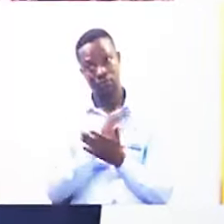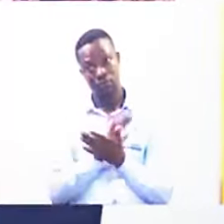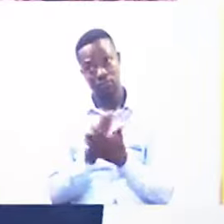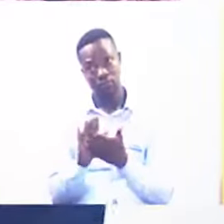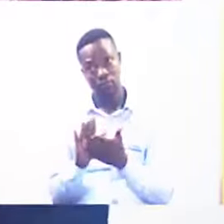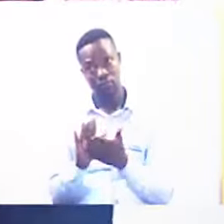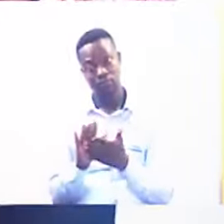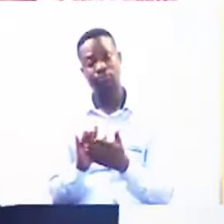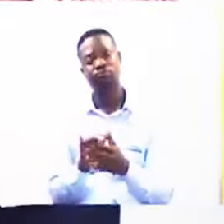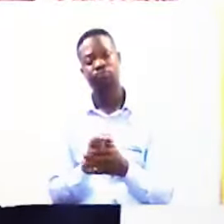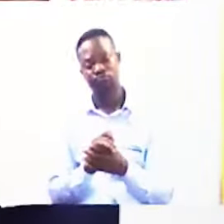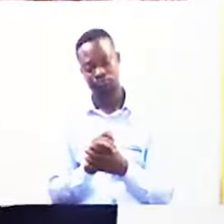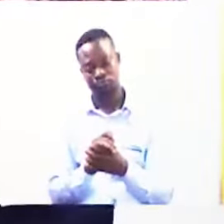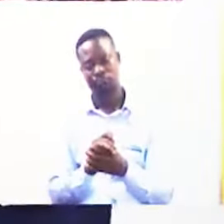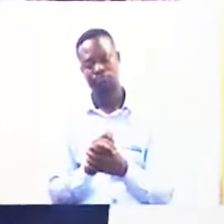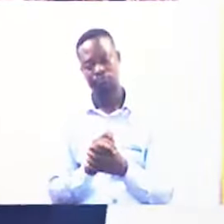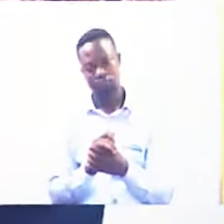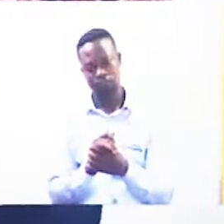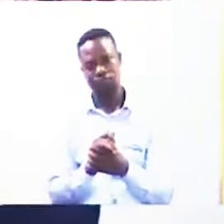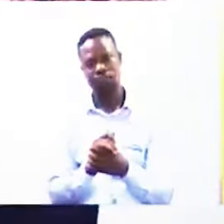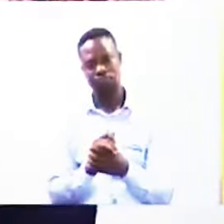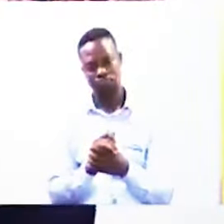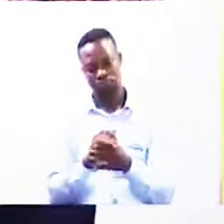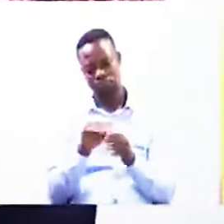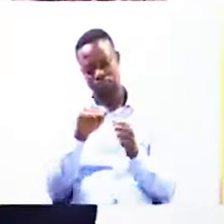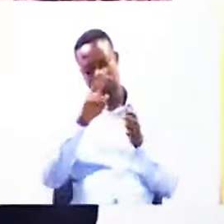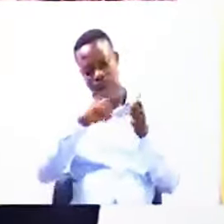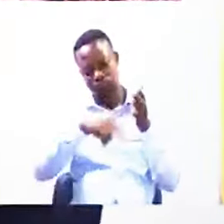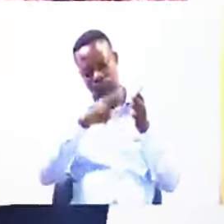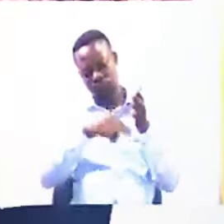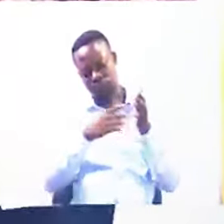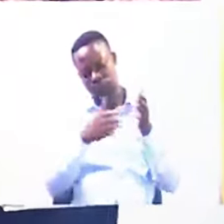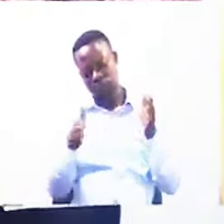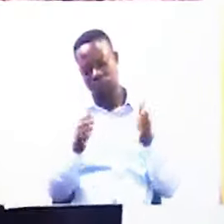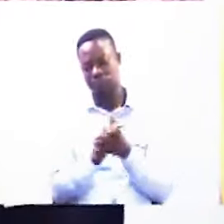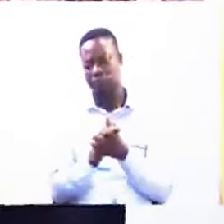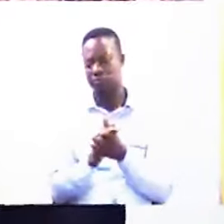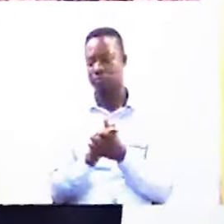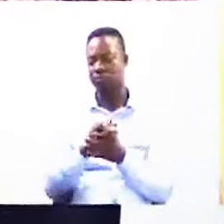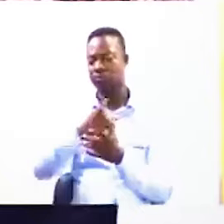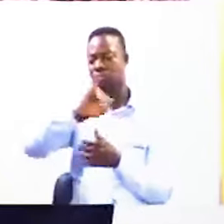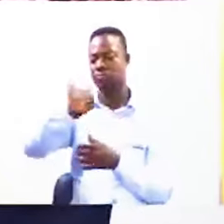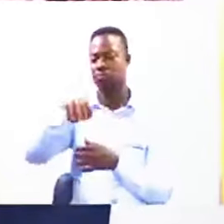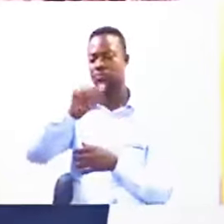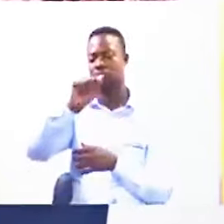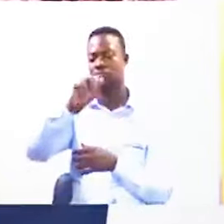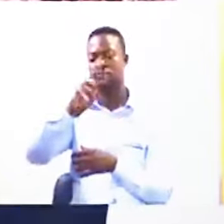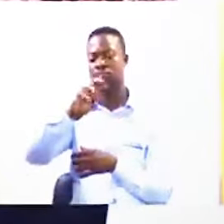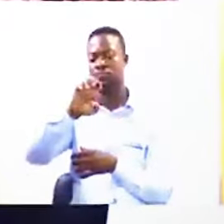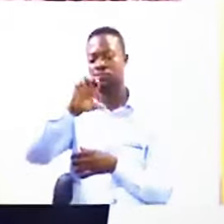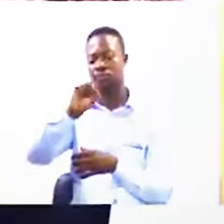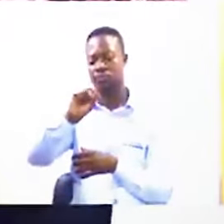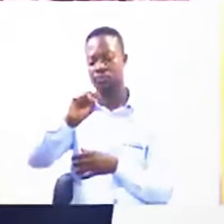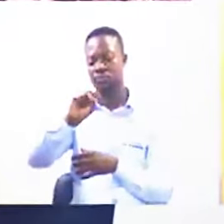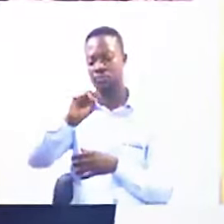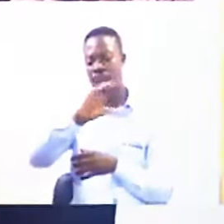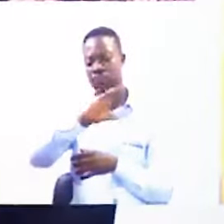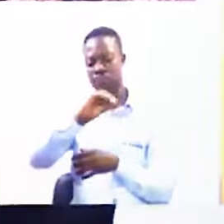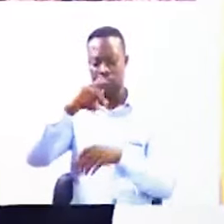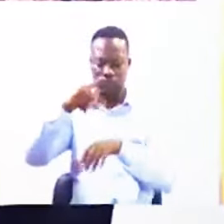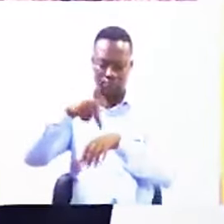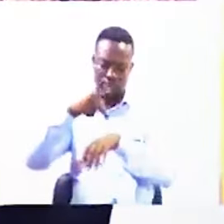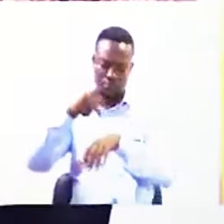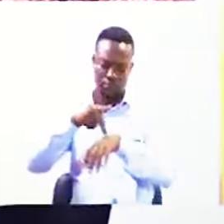would you trip? Now, verse 9. Yeah, when you move, Enkronoa. James, Cephas, that is Peter,